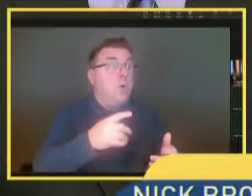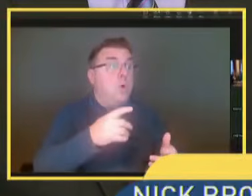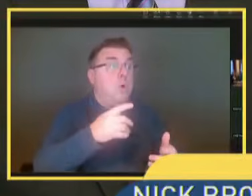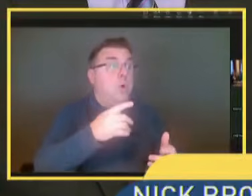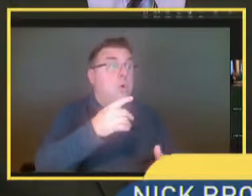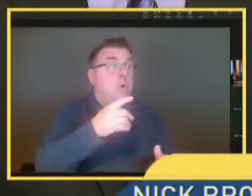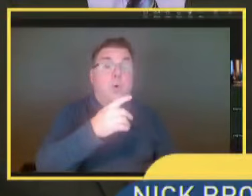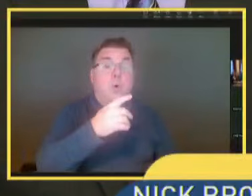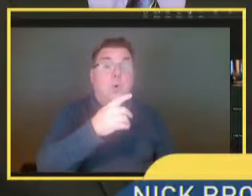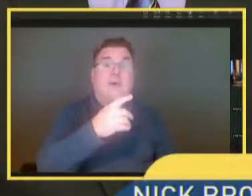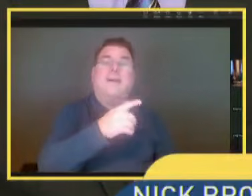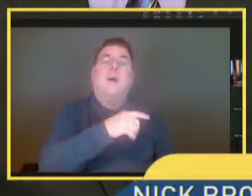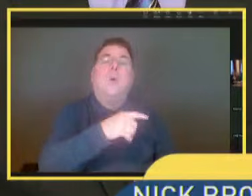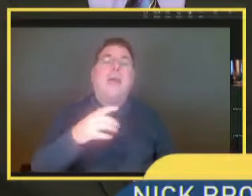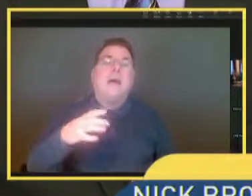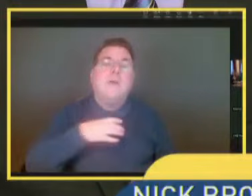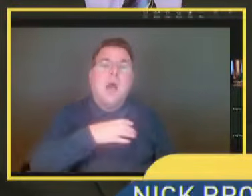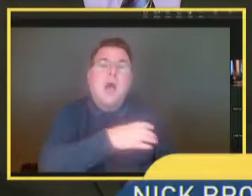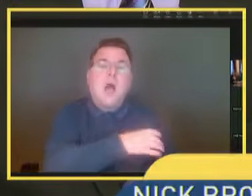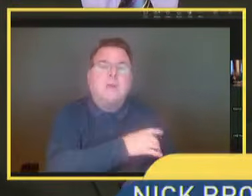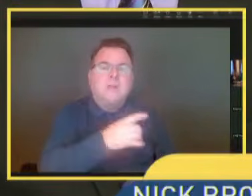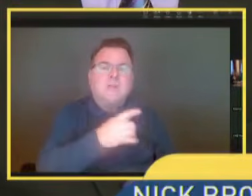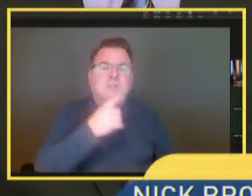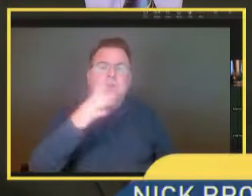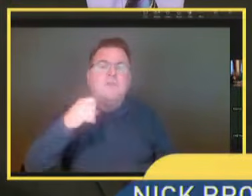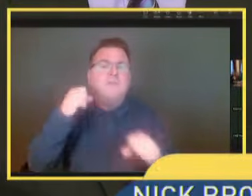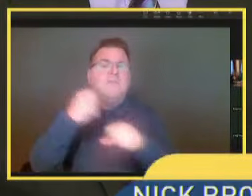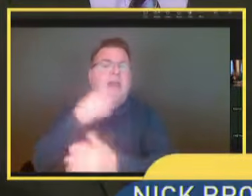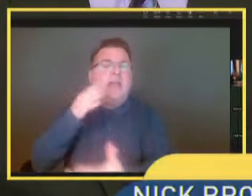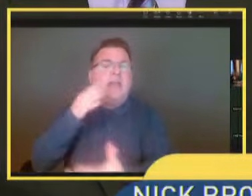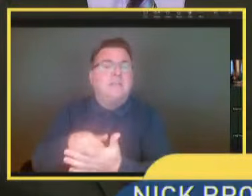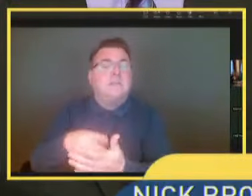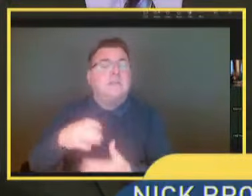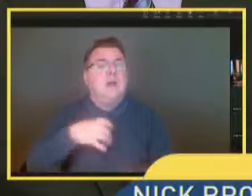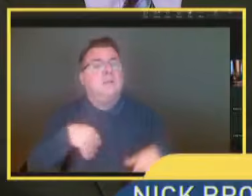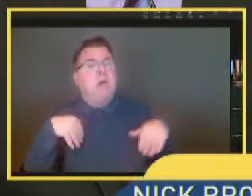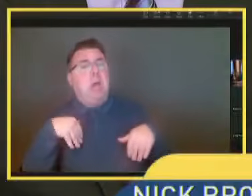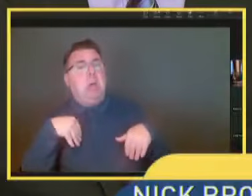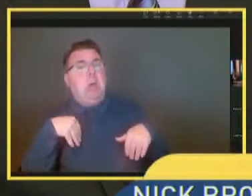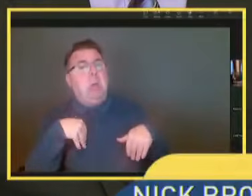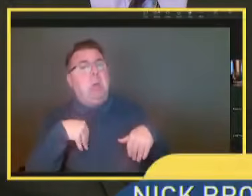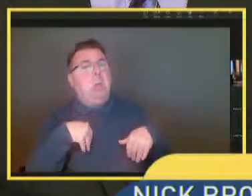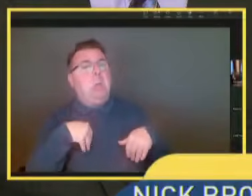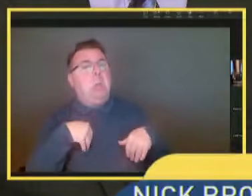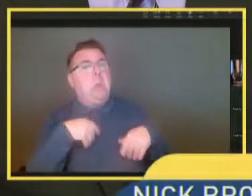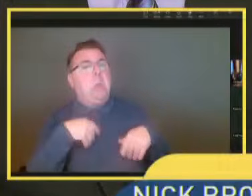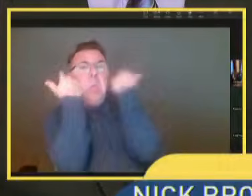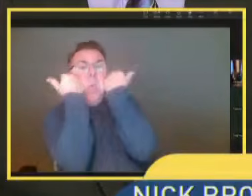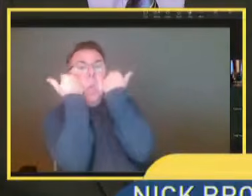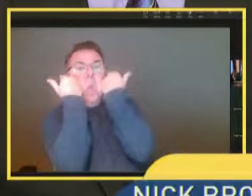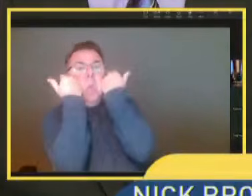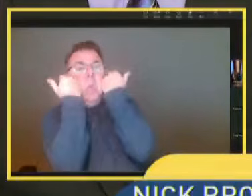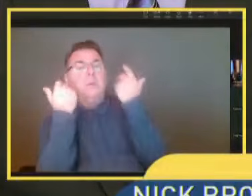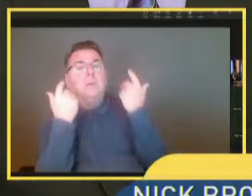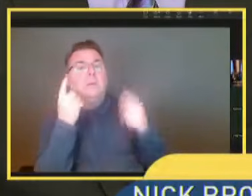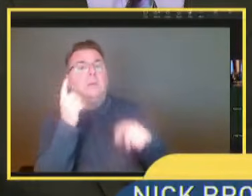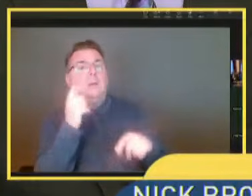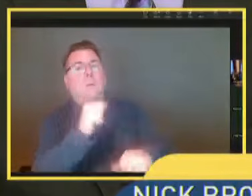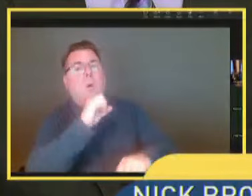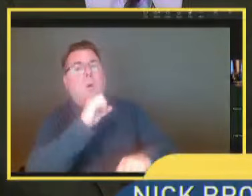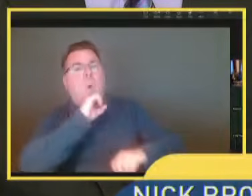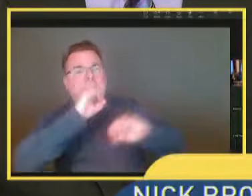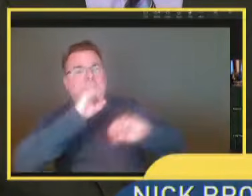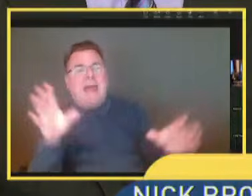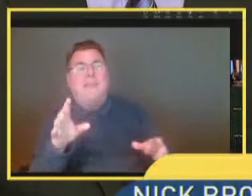sand, has backed away, is so scared to say anything to their cult leader, Donald Trump. That is why we are